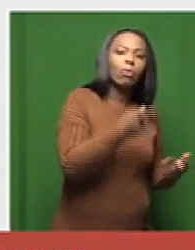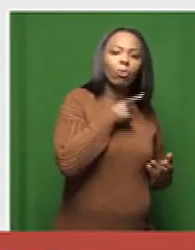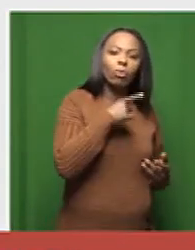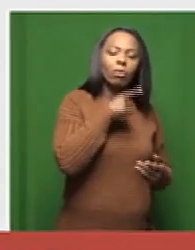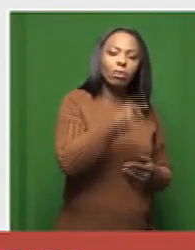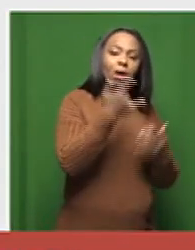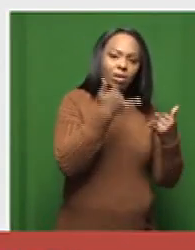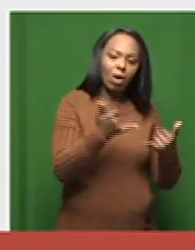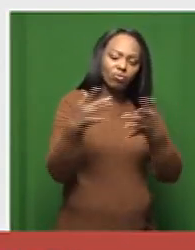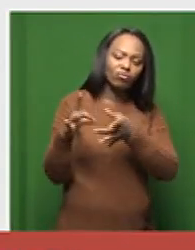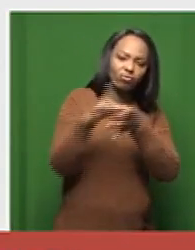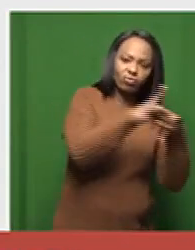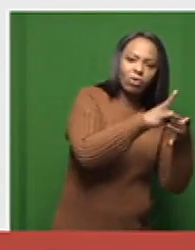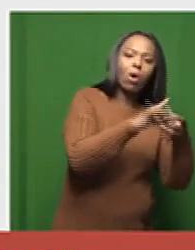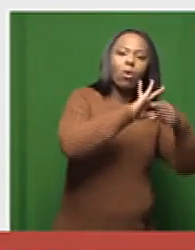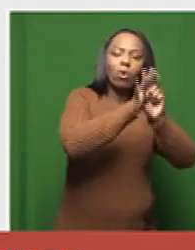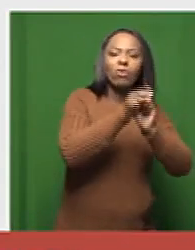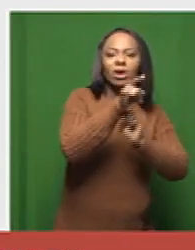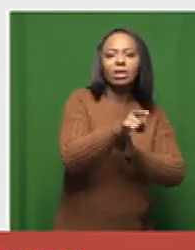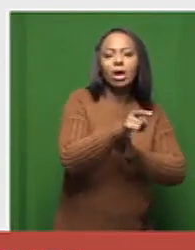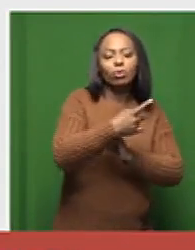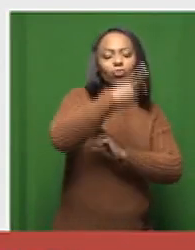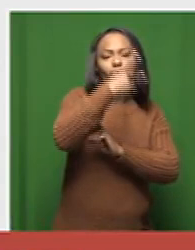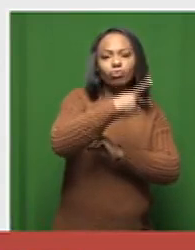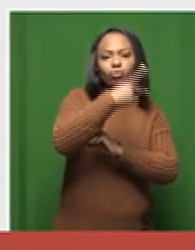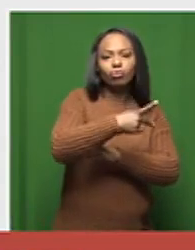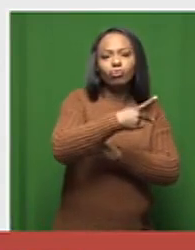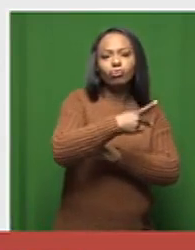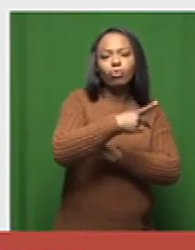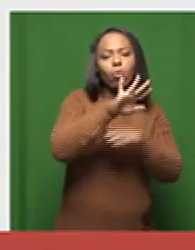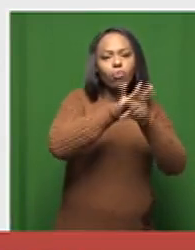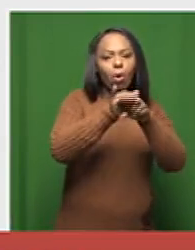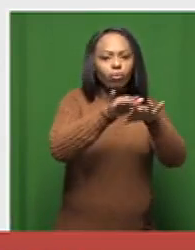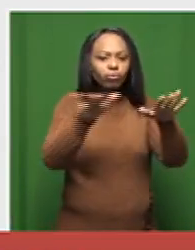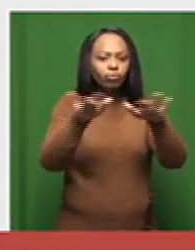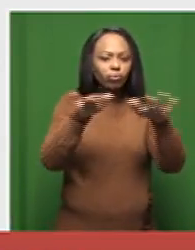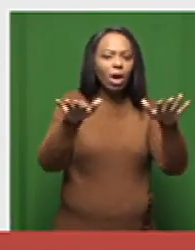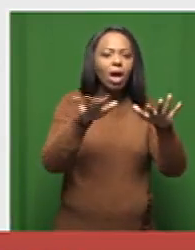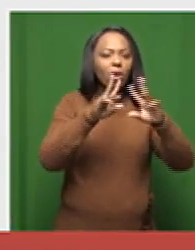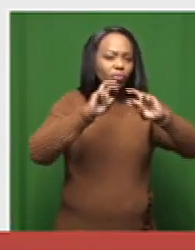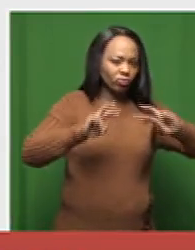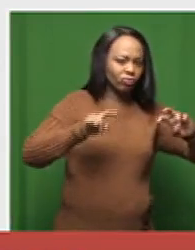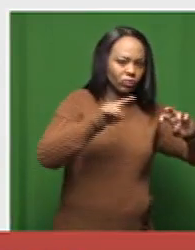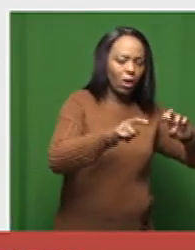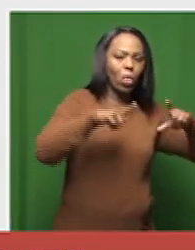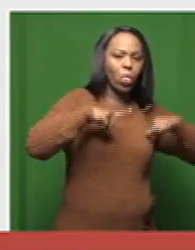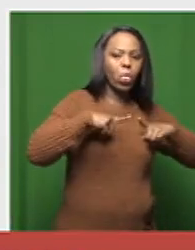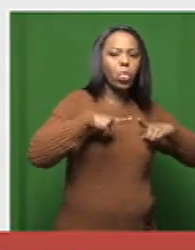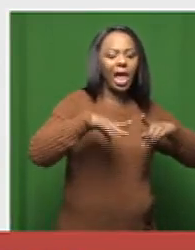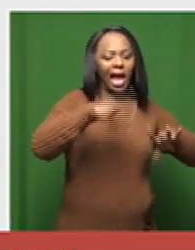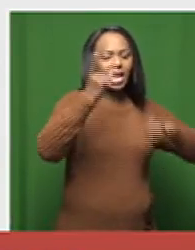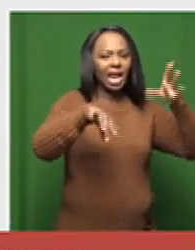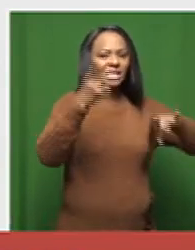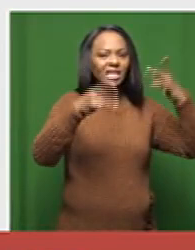COVID outbreaks over the first 2 waves on the DATCOV system. So the actuaries have done the analysis, and I think